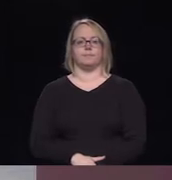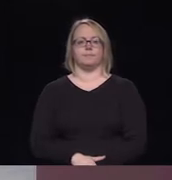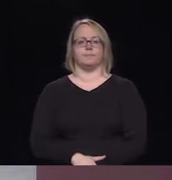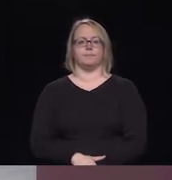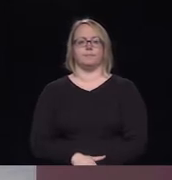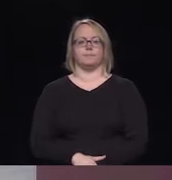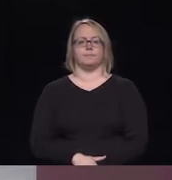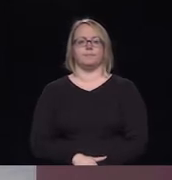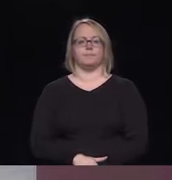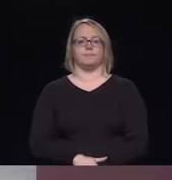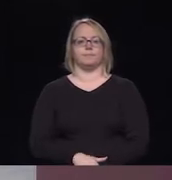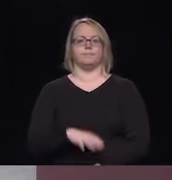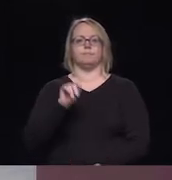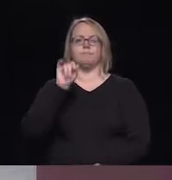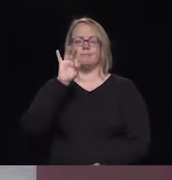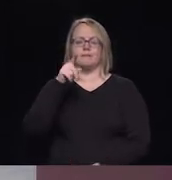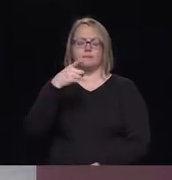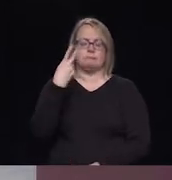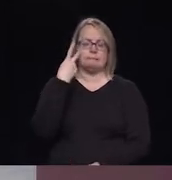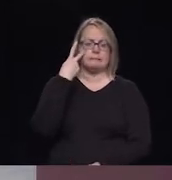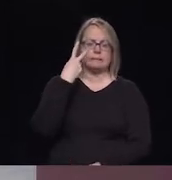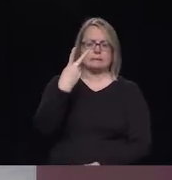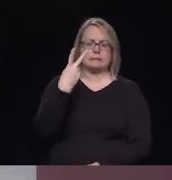paint off. Gentle.